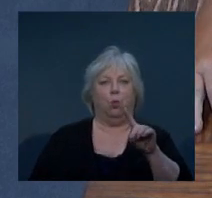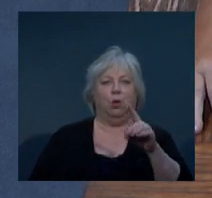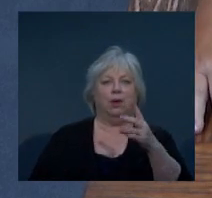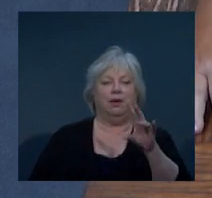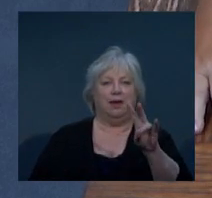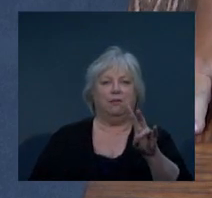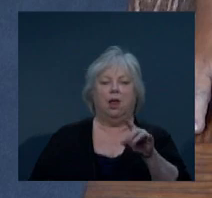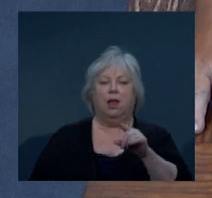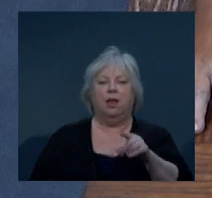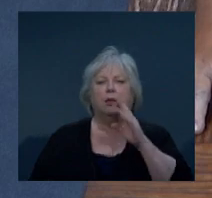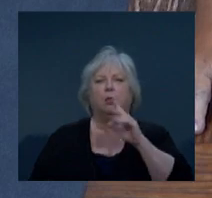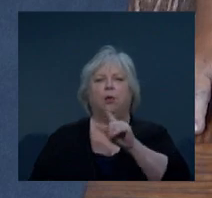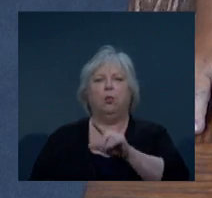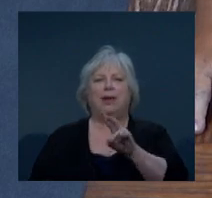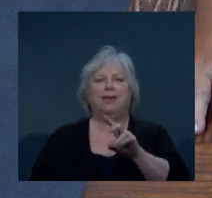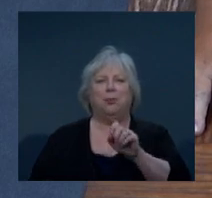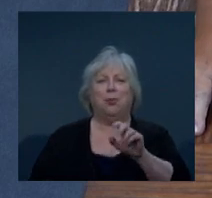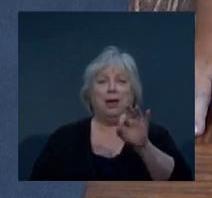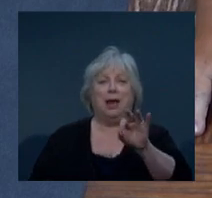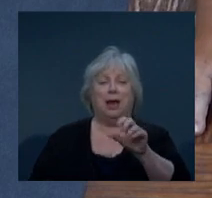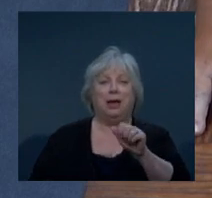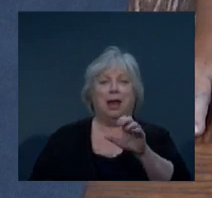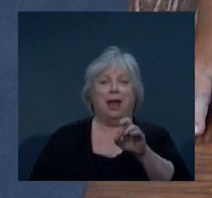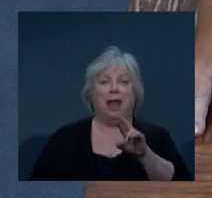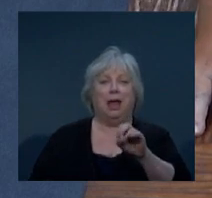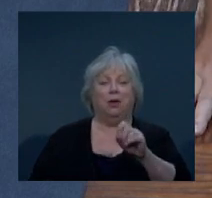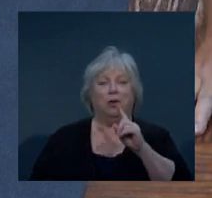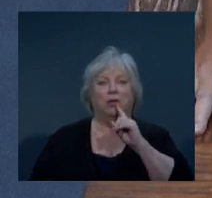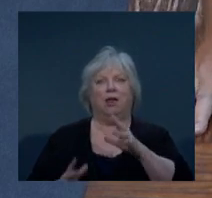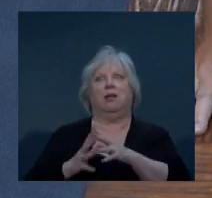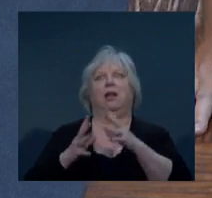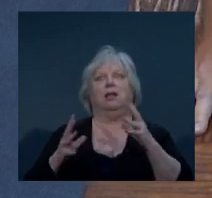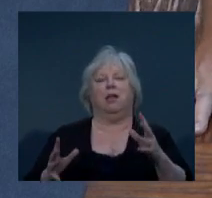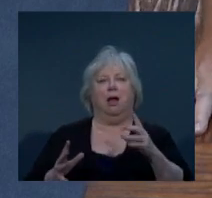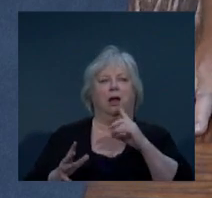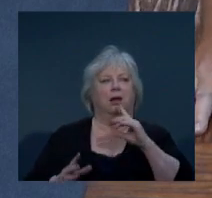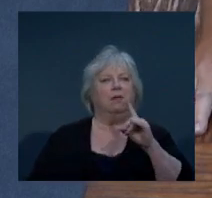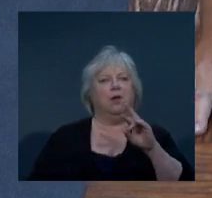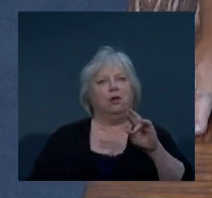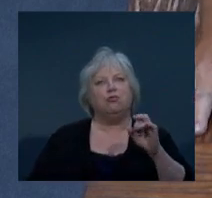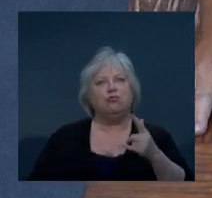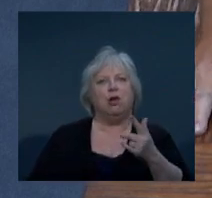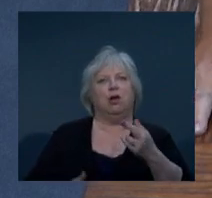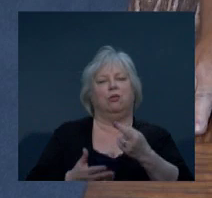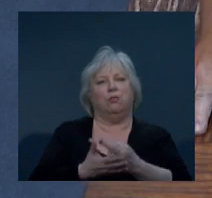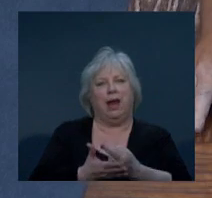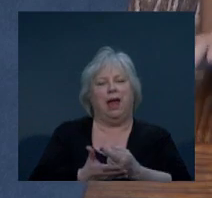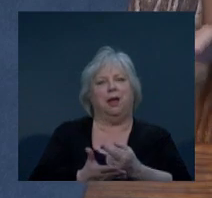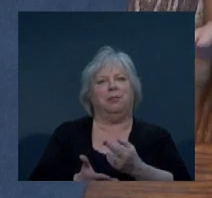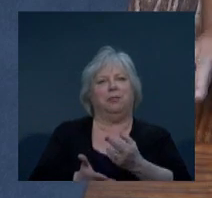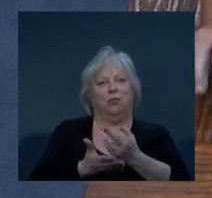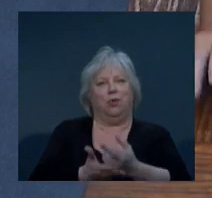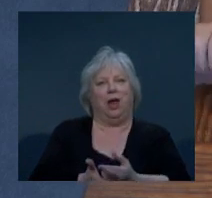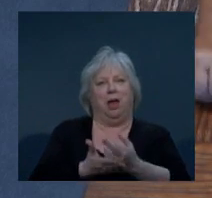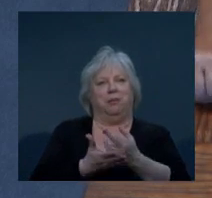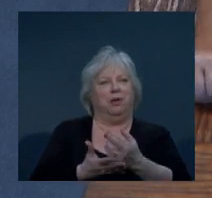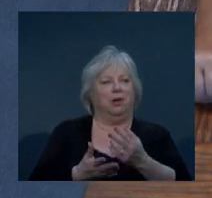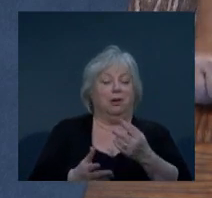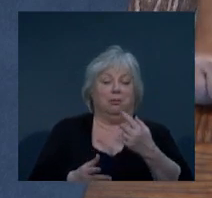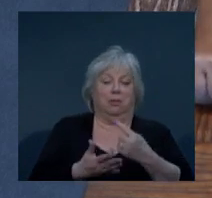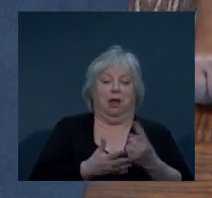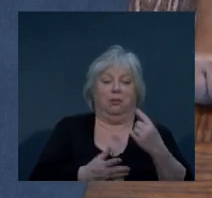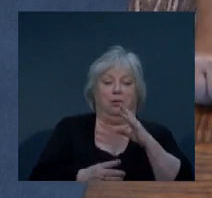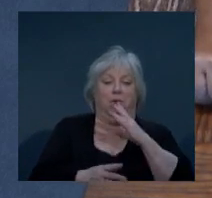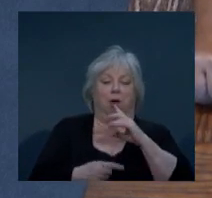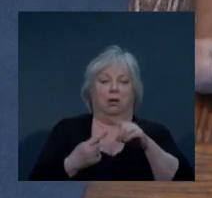be 27.9 acres and spread. That's a lot of drug rehab. You were talking last